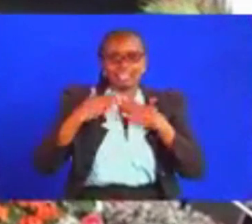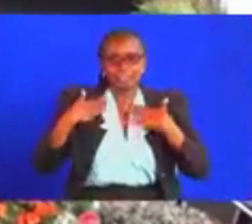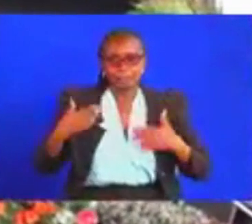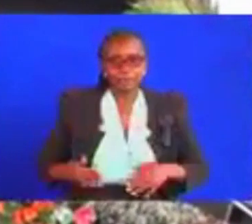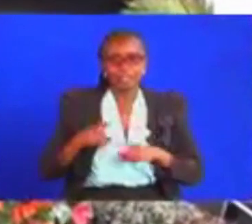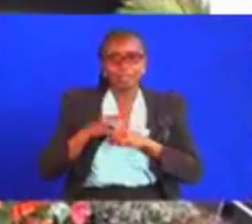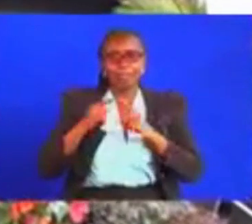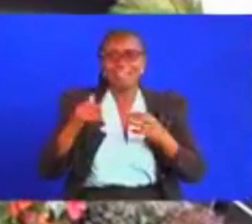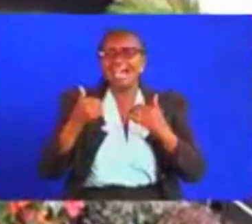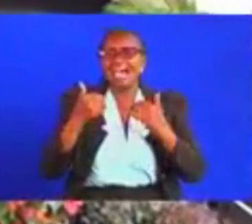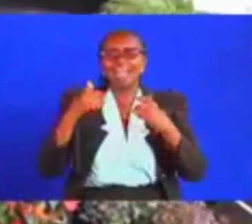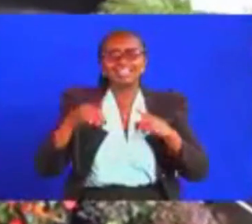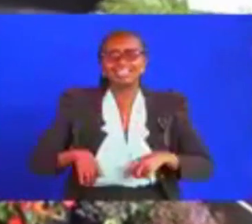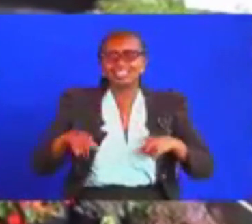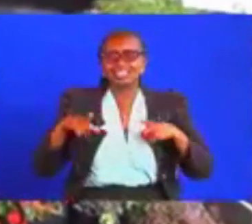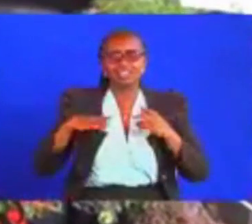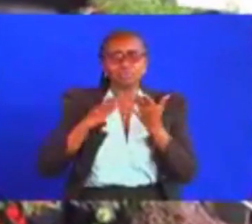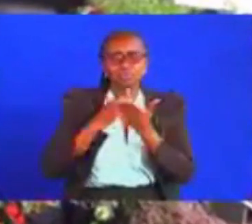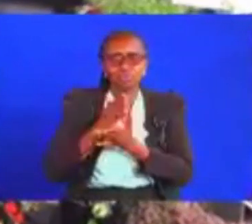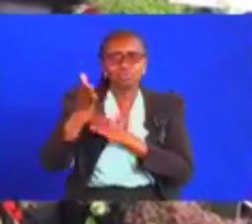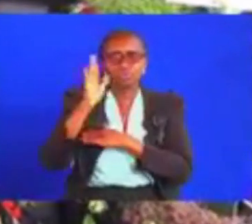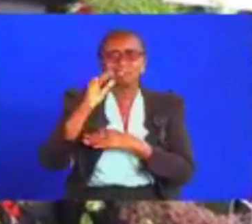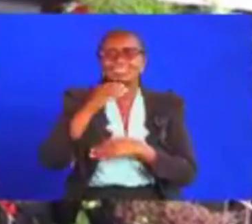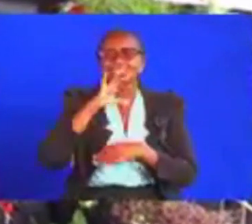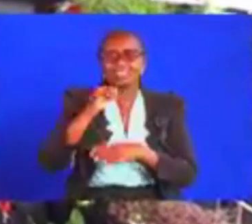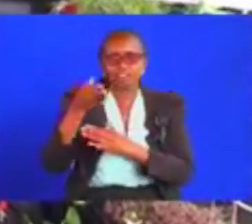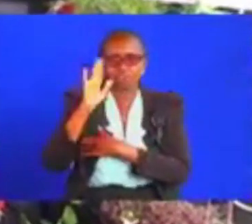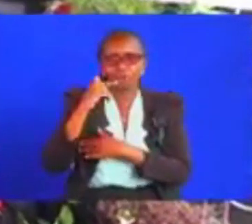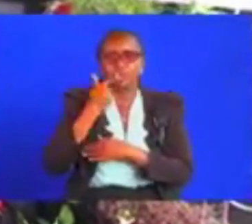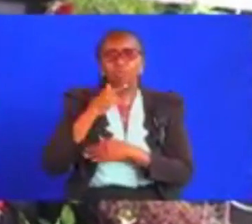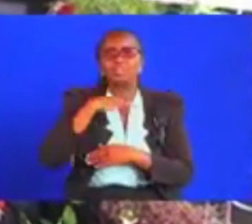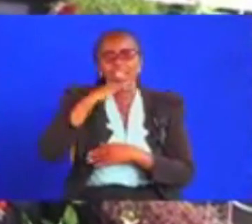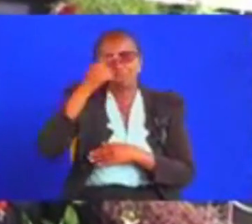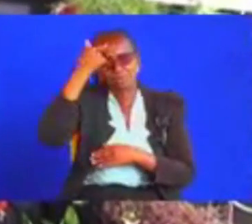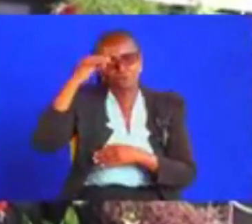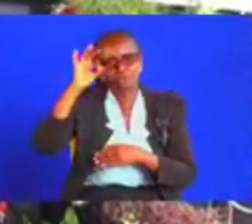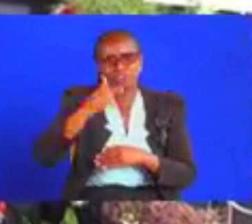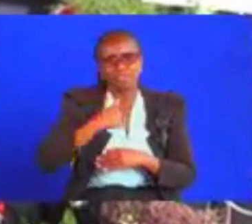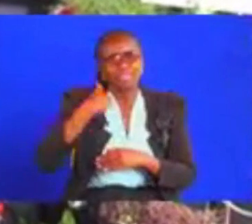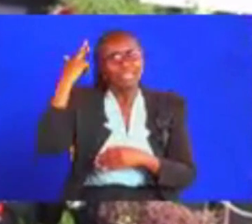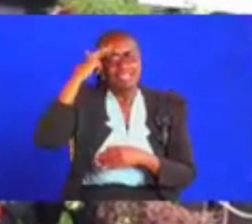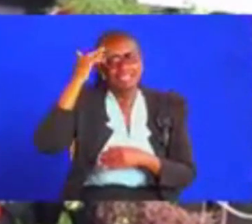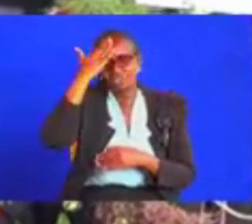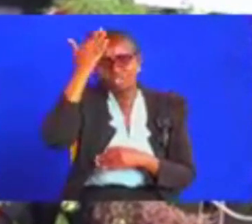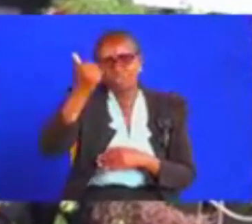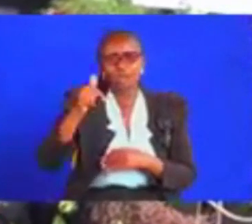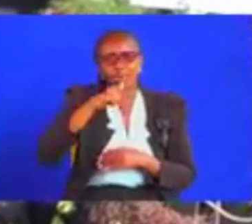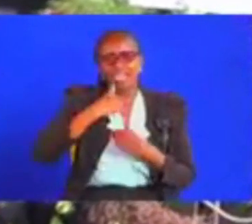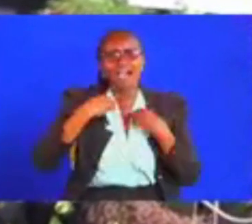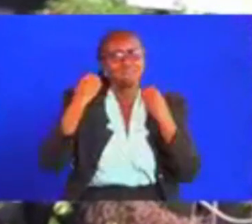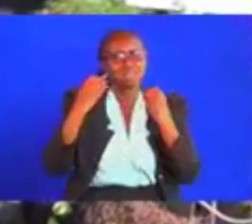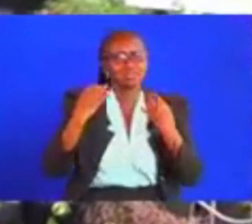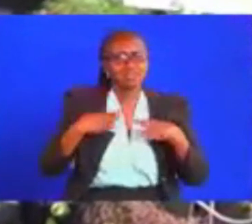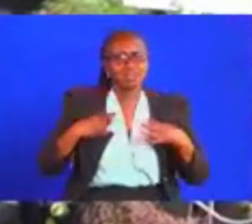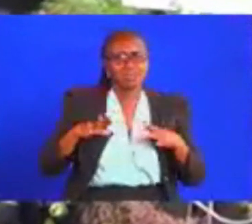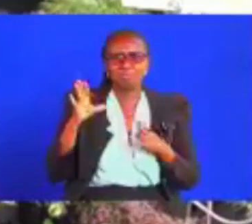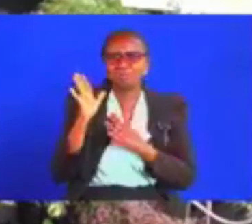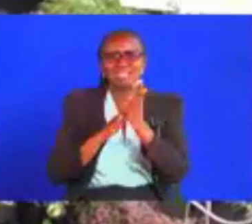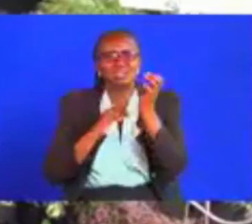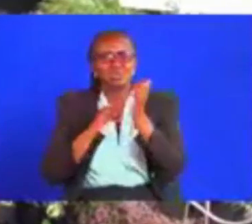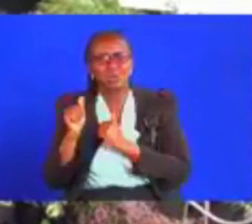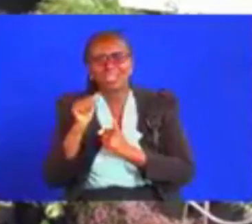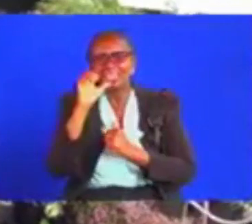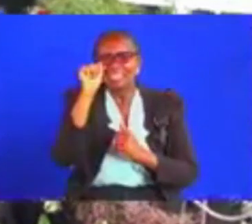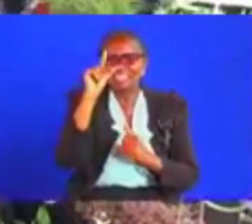by the faith of the Son of God, who loved me and gave himself for me. The reason why we have many people polluting the altar